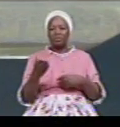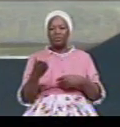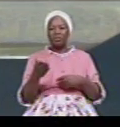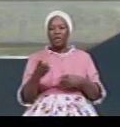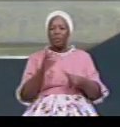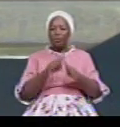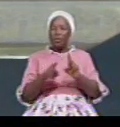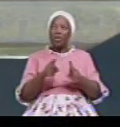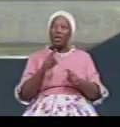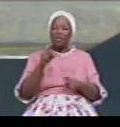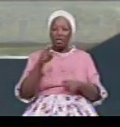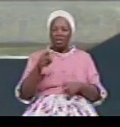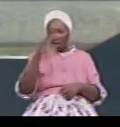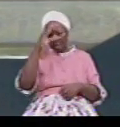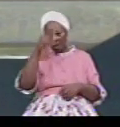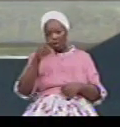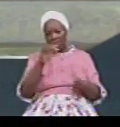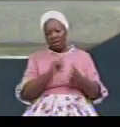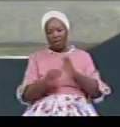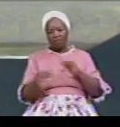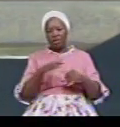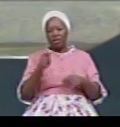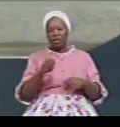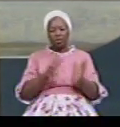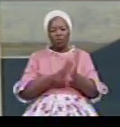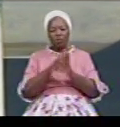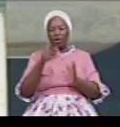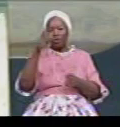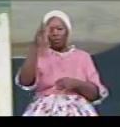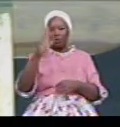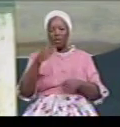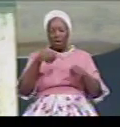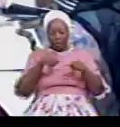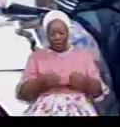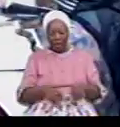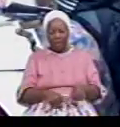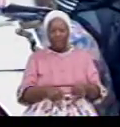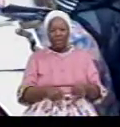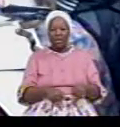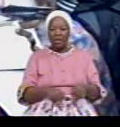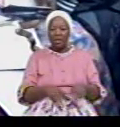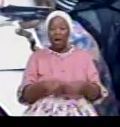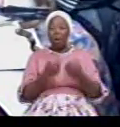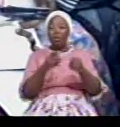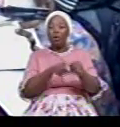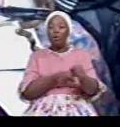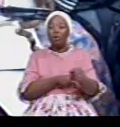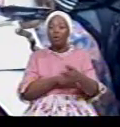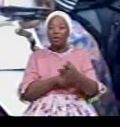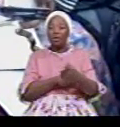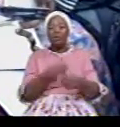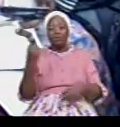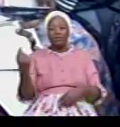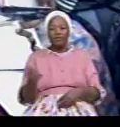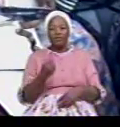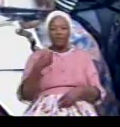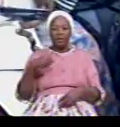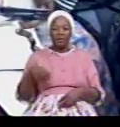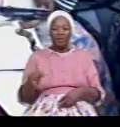doeth the will of God abideth, how long? Forever.